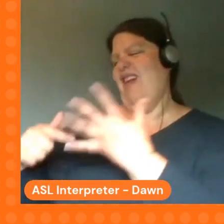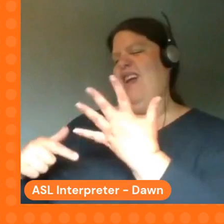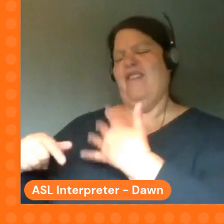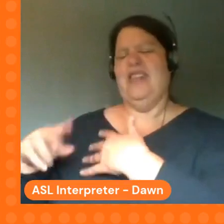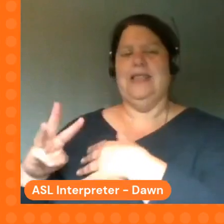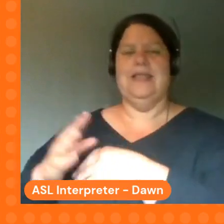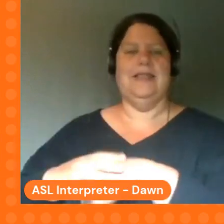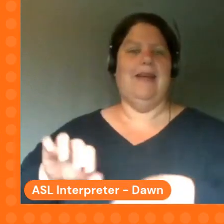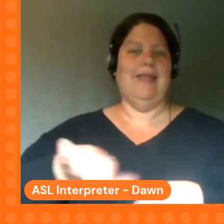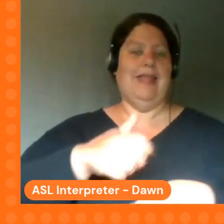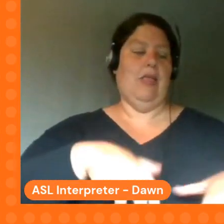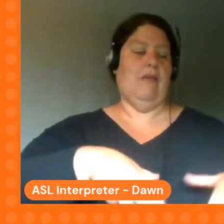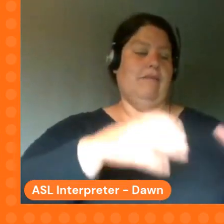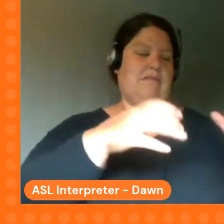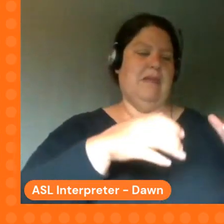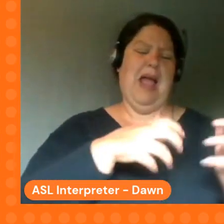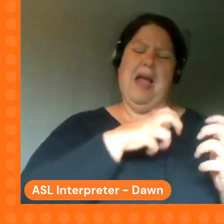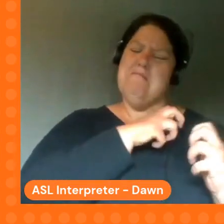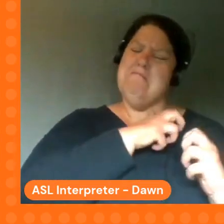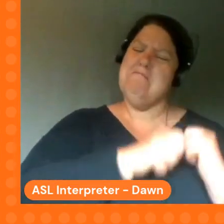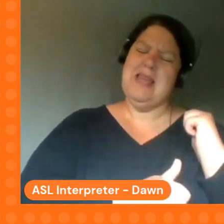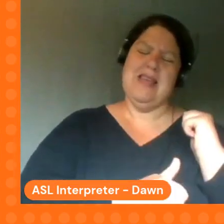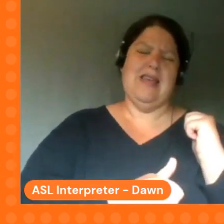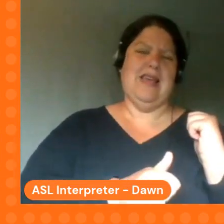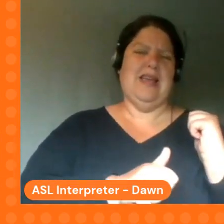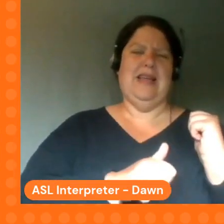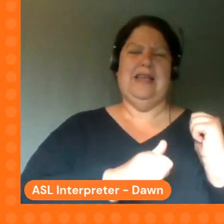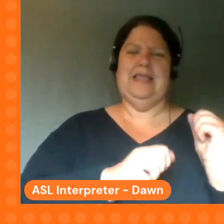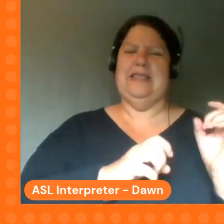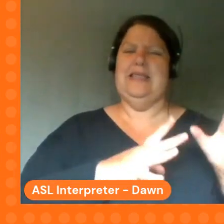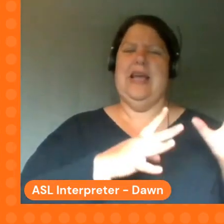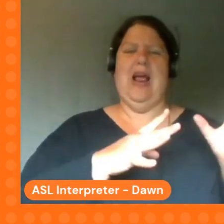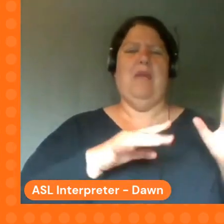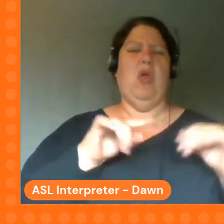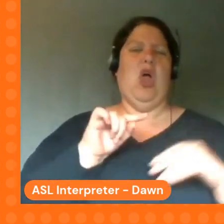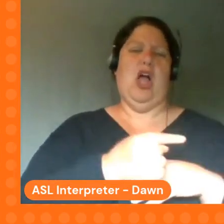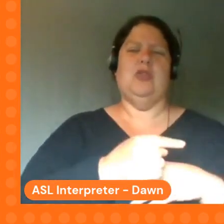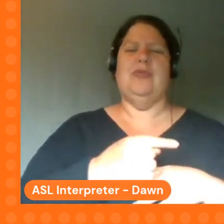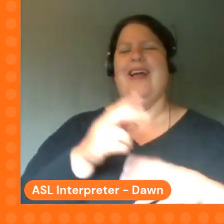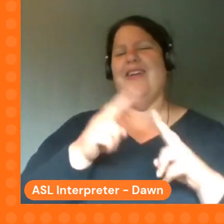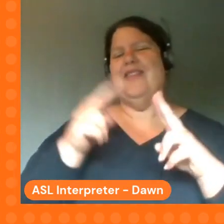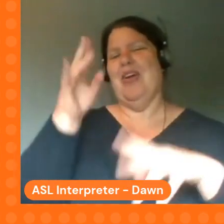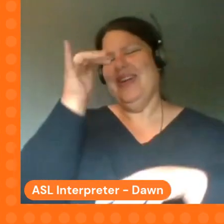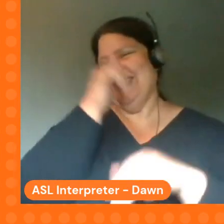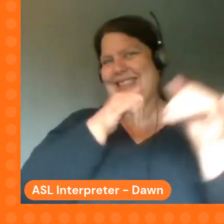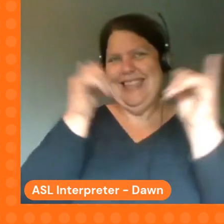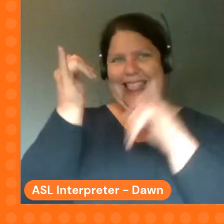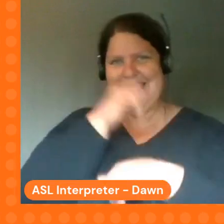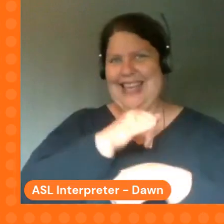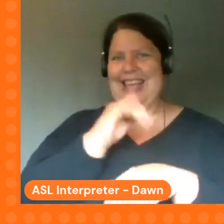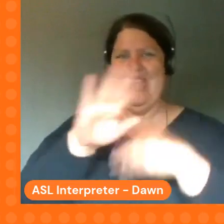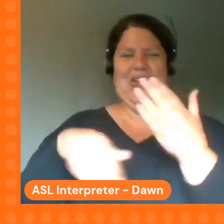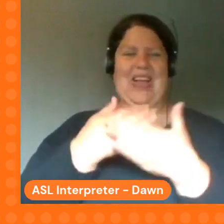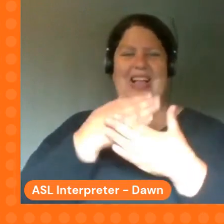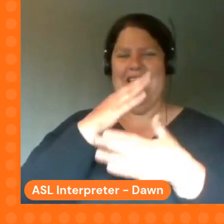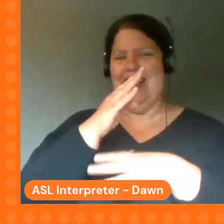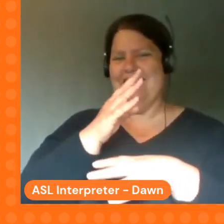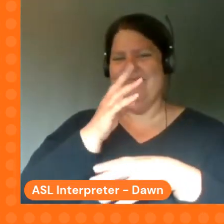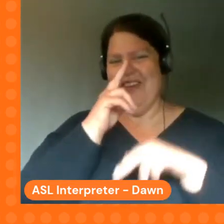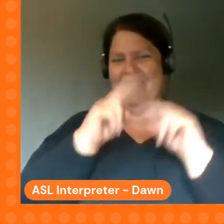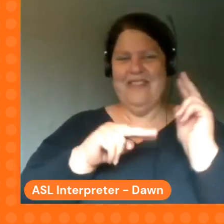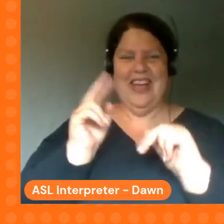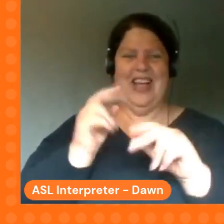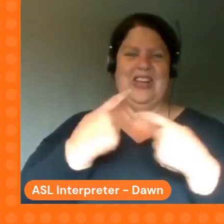meanest, cruelest insults they can think of. And it's very silly, and they all have a lot of fun trying to come up with the meanest things they can think of while their teacher's